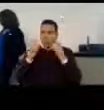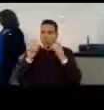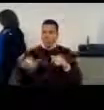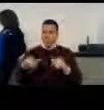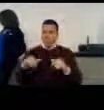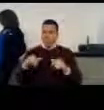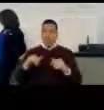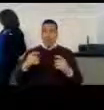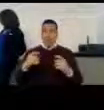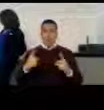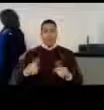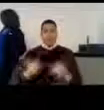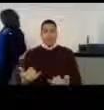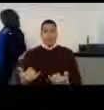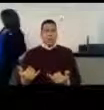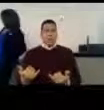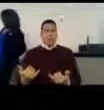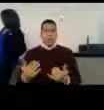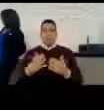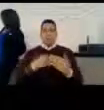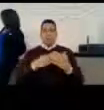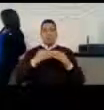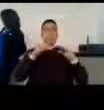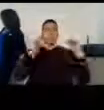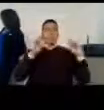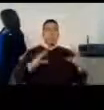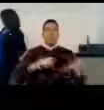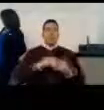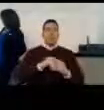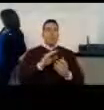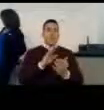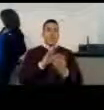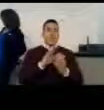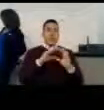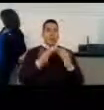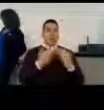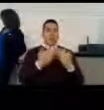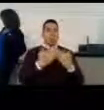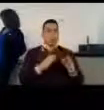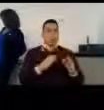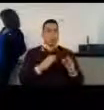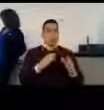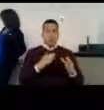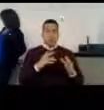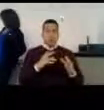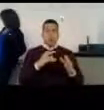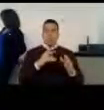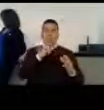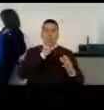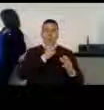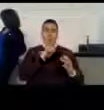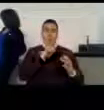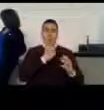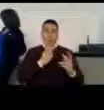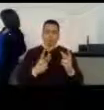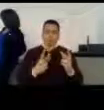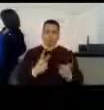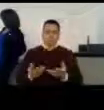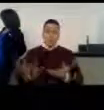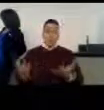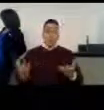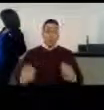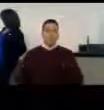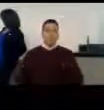what that looks like, even when teachers are in the classroom and they might be having this experience every single day with your child.